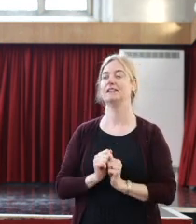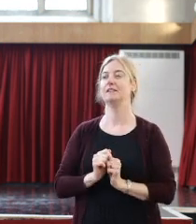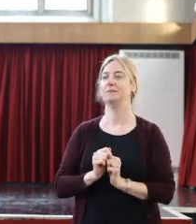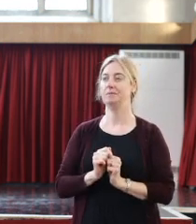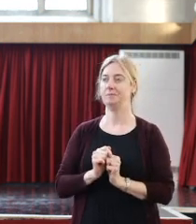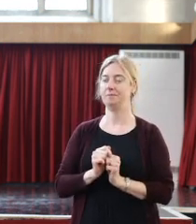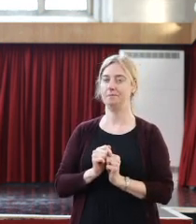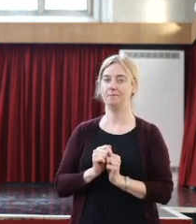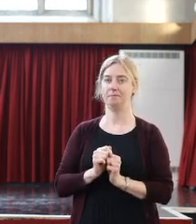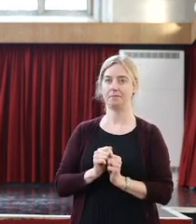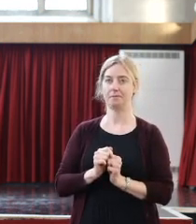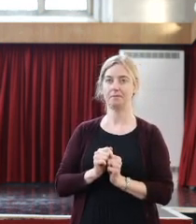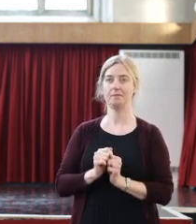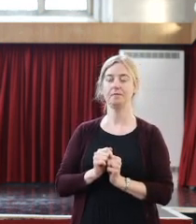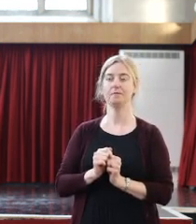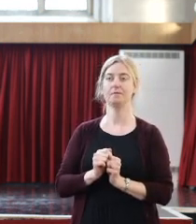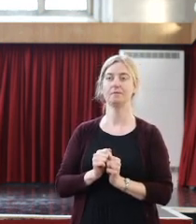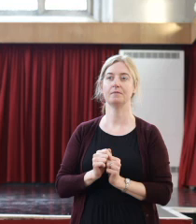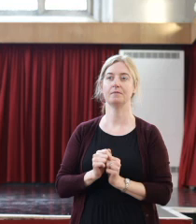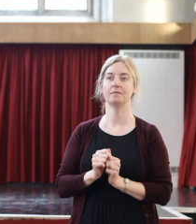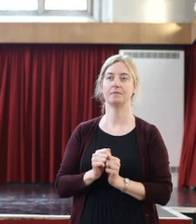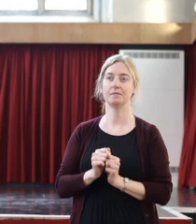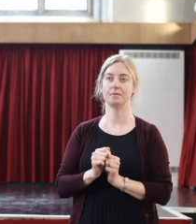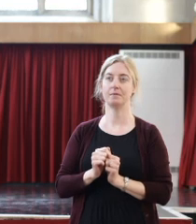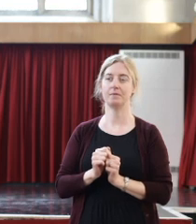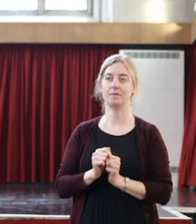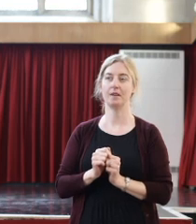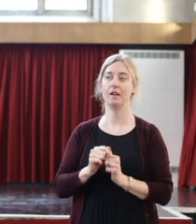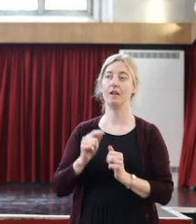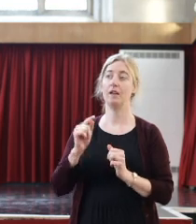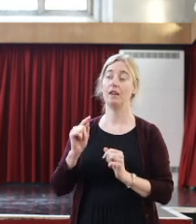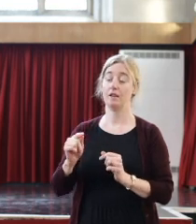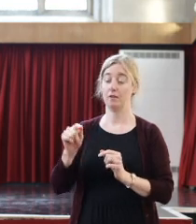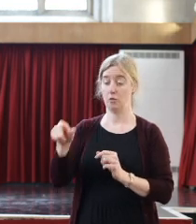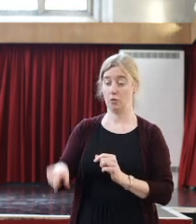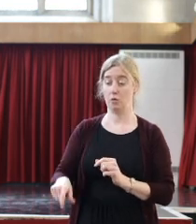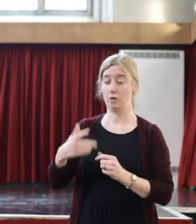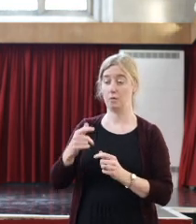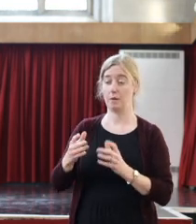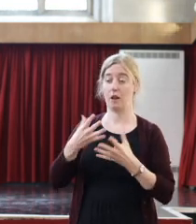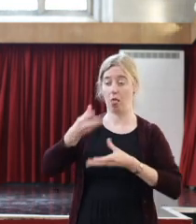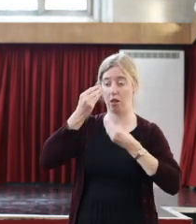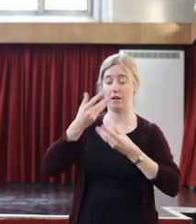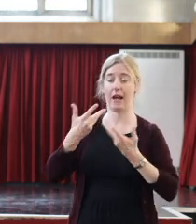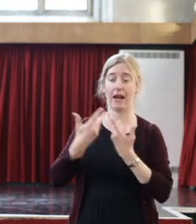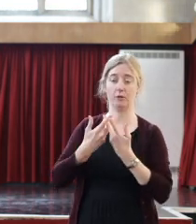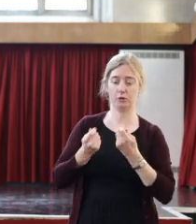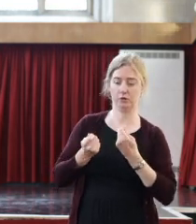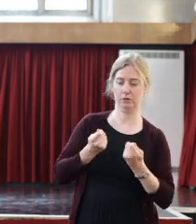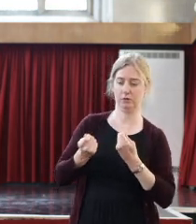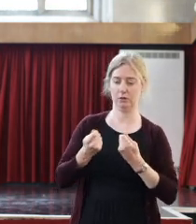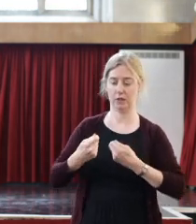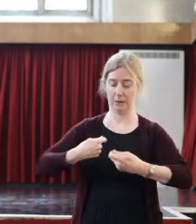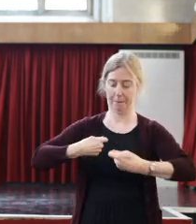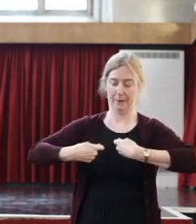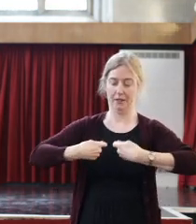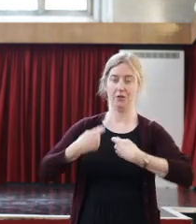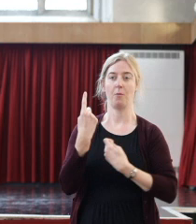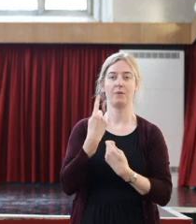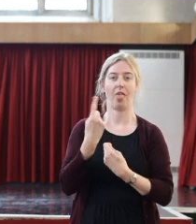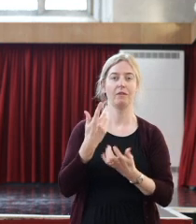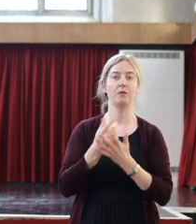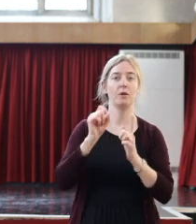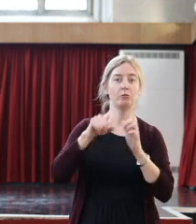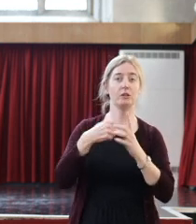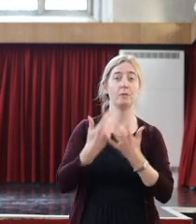that's been made there. They've learned to be adaptable. They've learned to project manage, to get